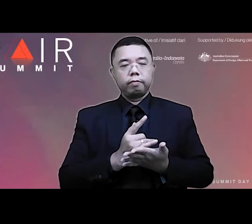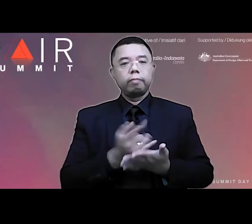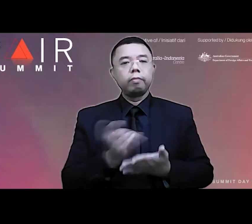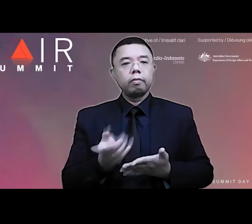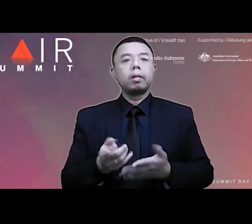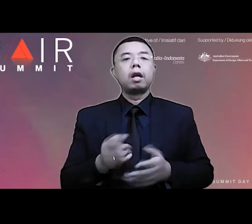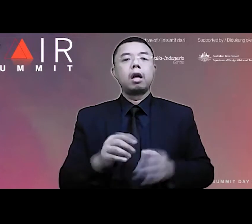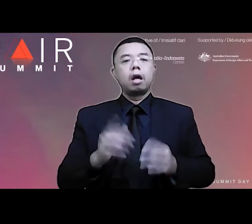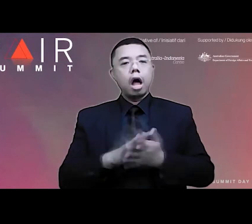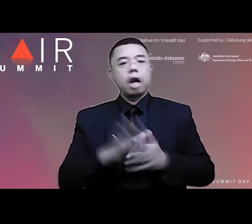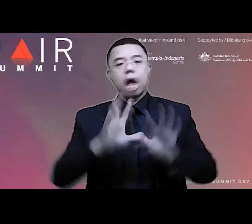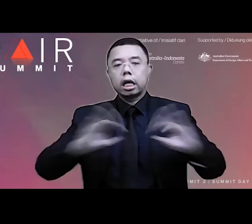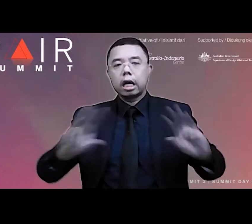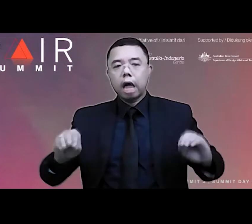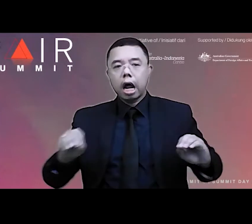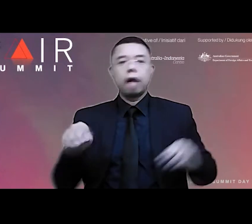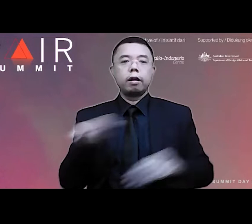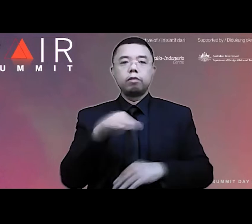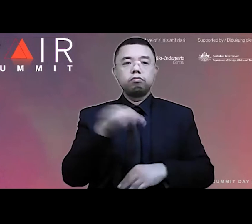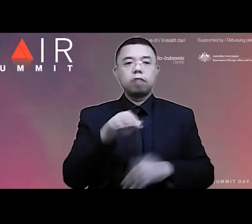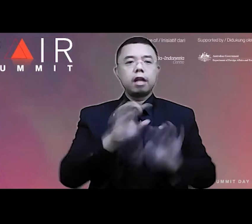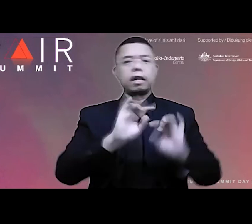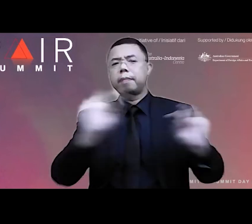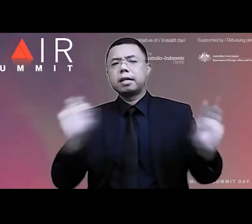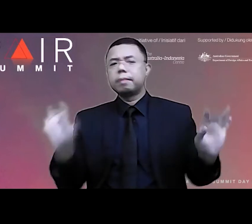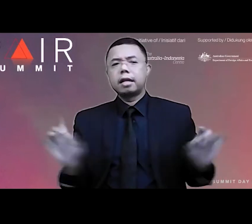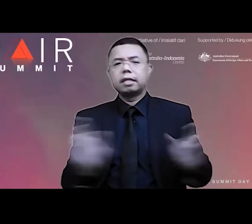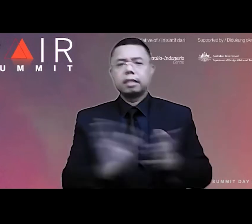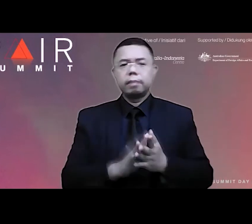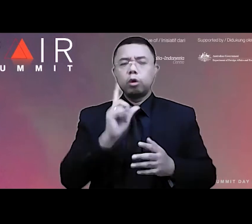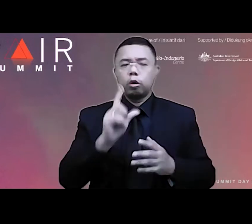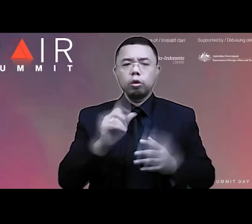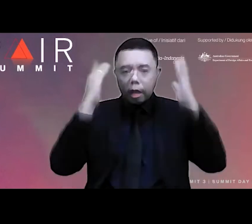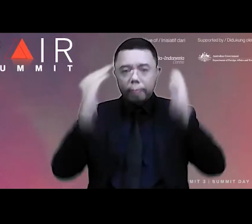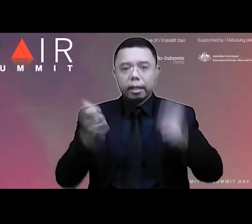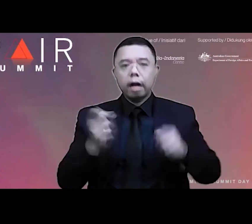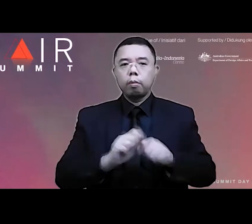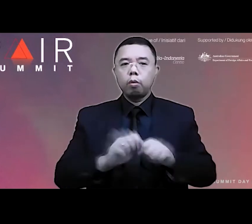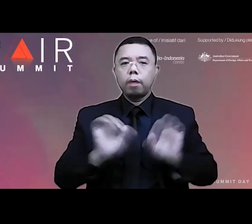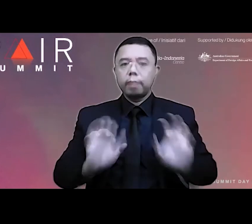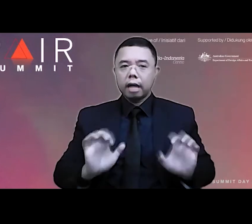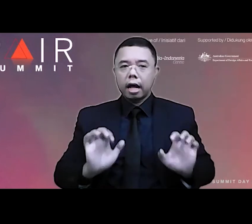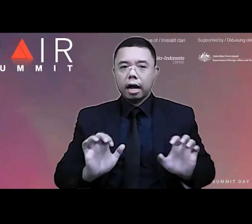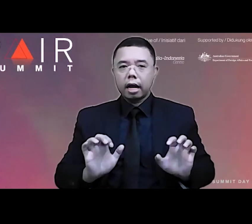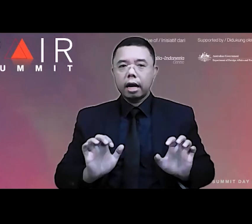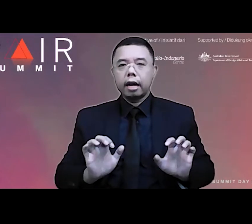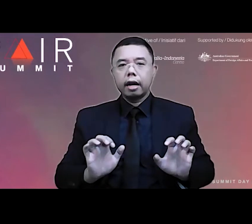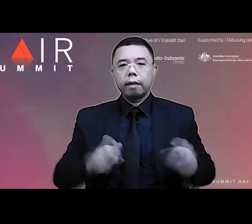work, as well as to control the land conversion for